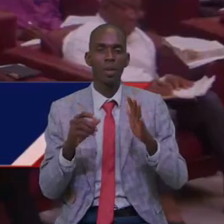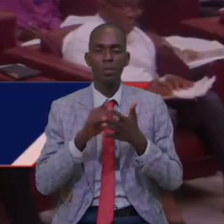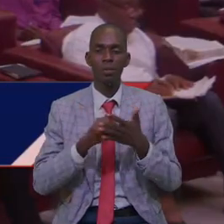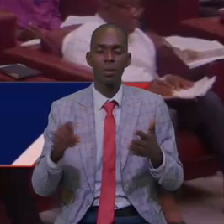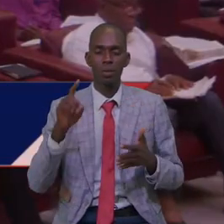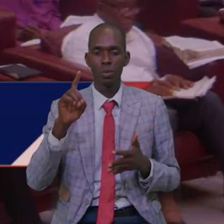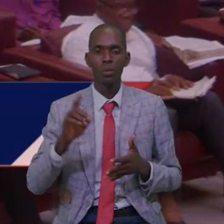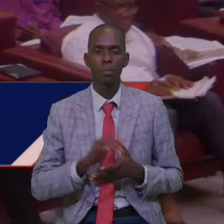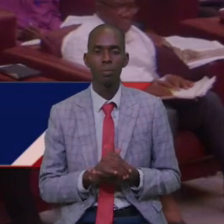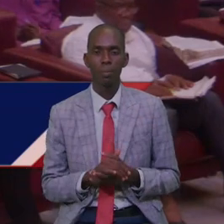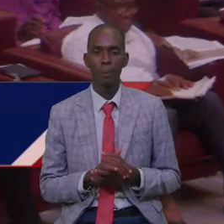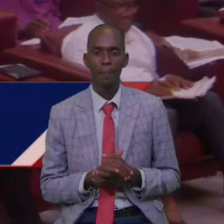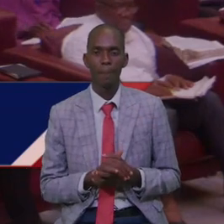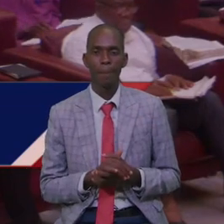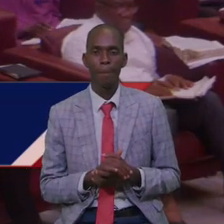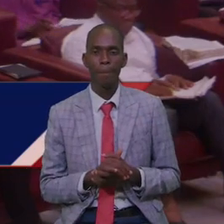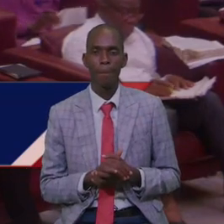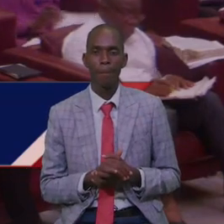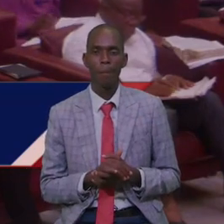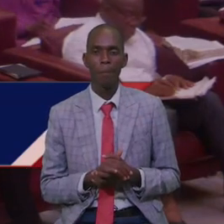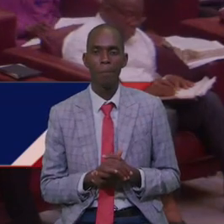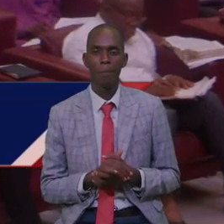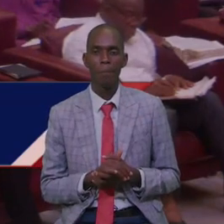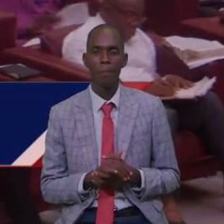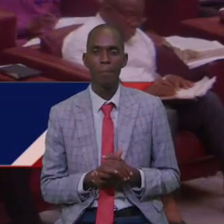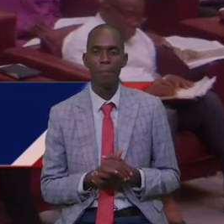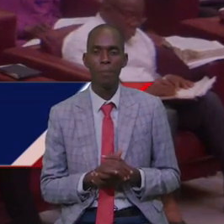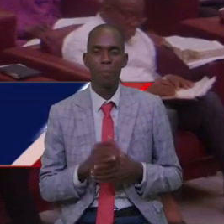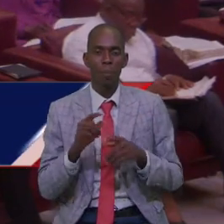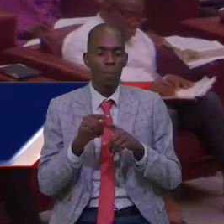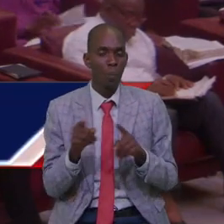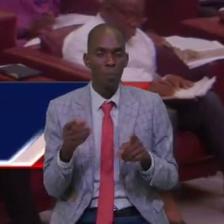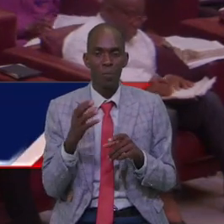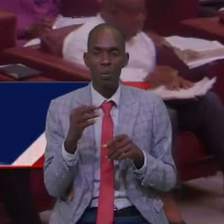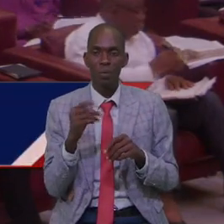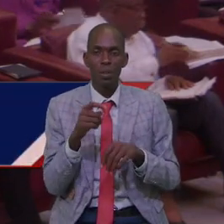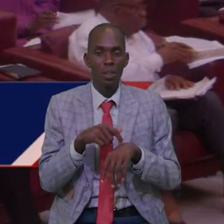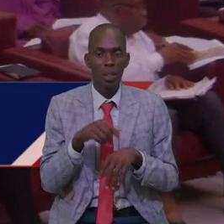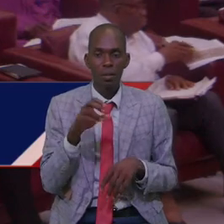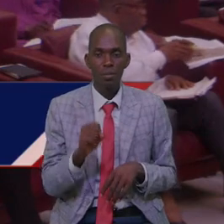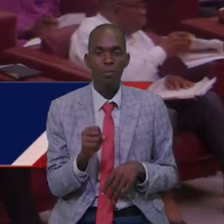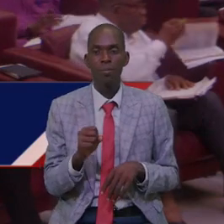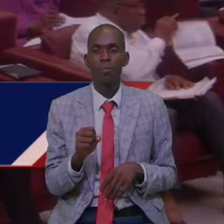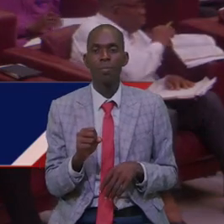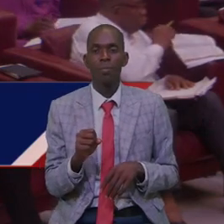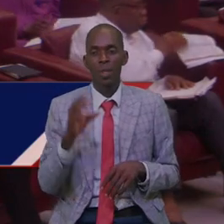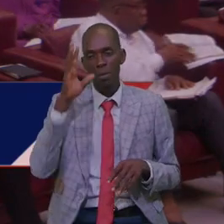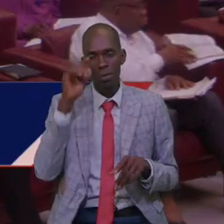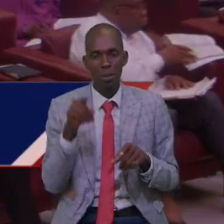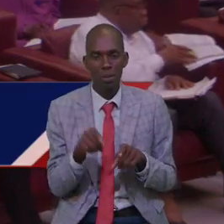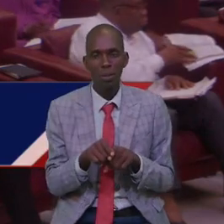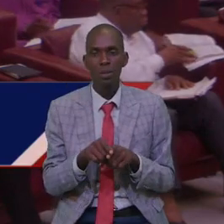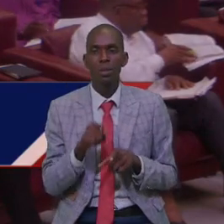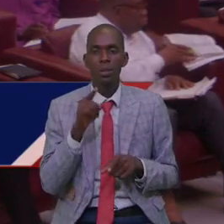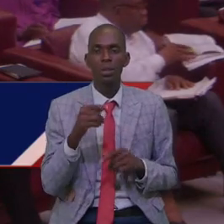Thessalonians chapter 5, reading from verse 1. But of the times and the seasons, brethren, ye have